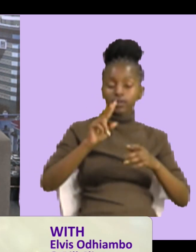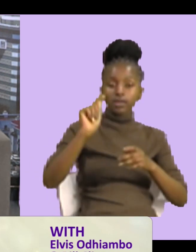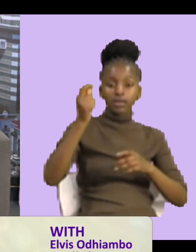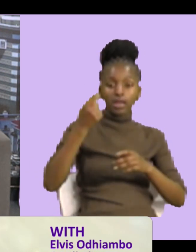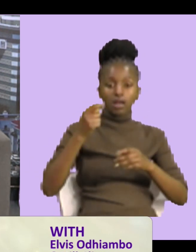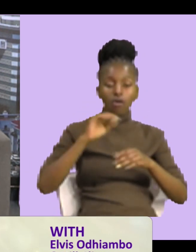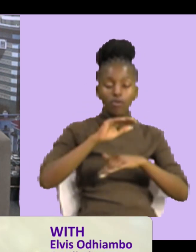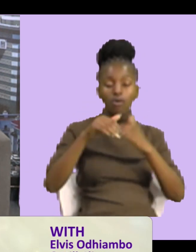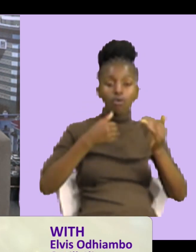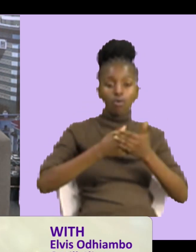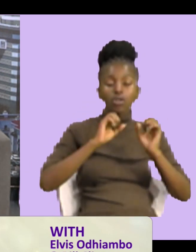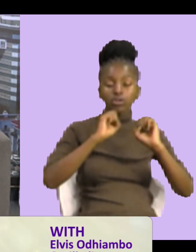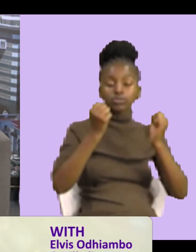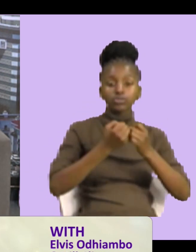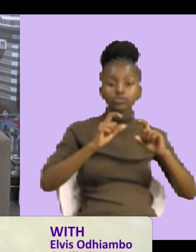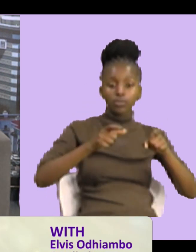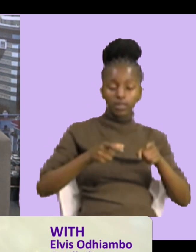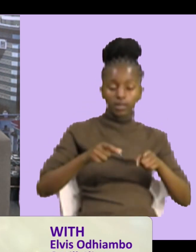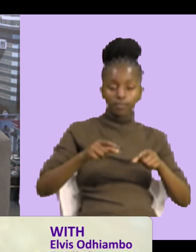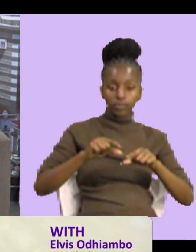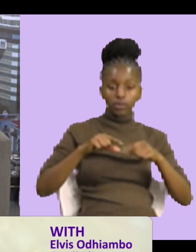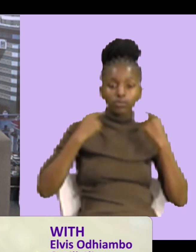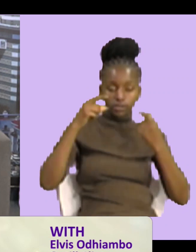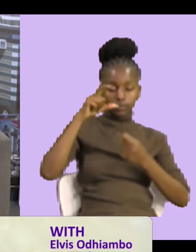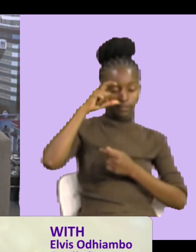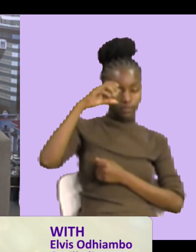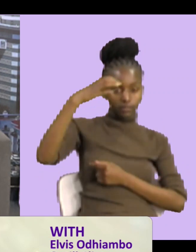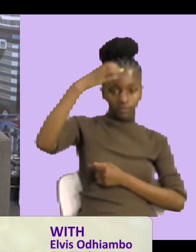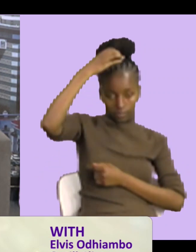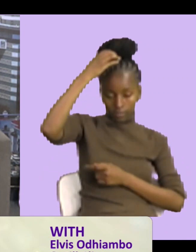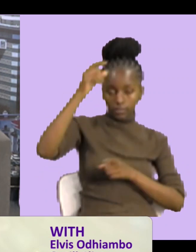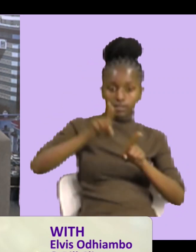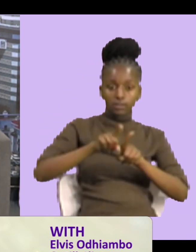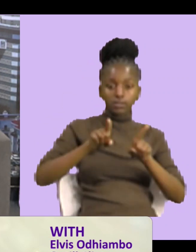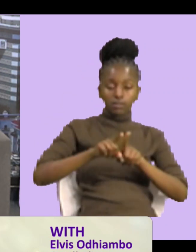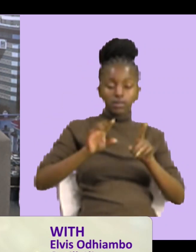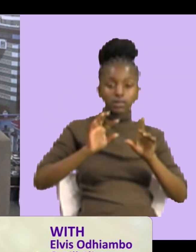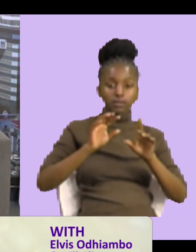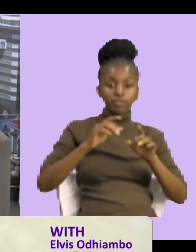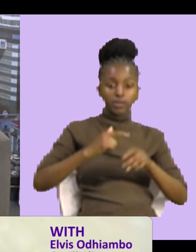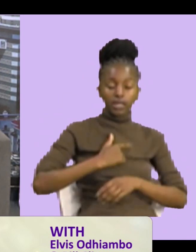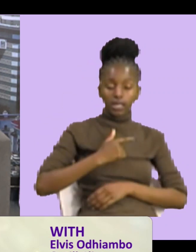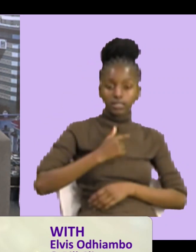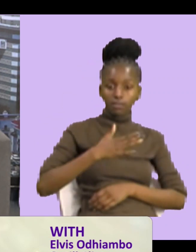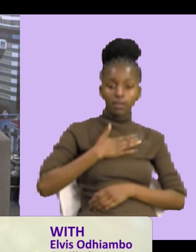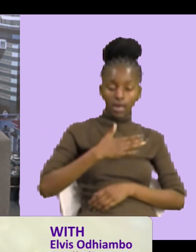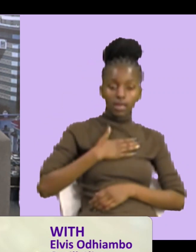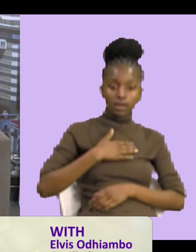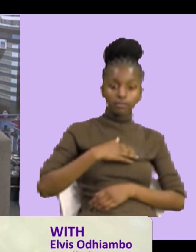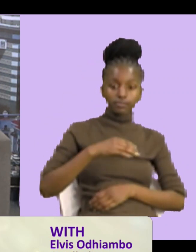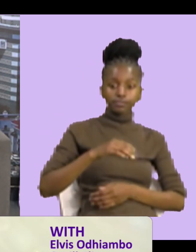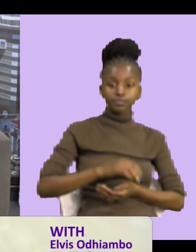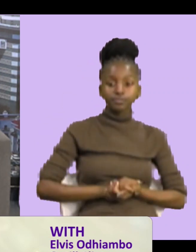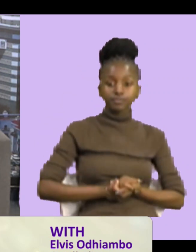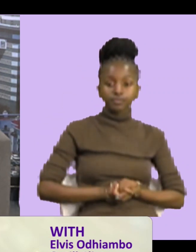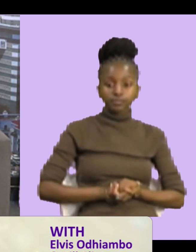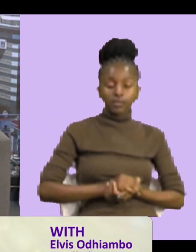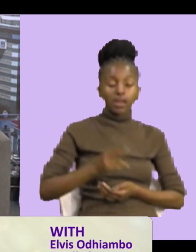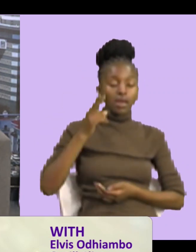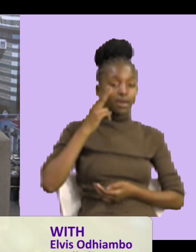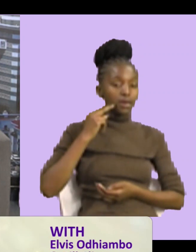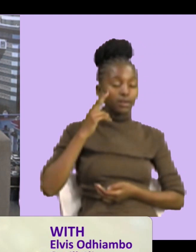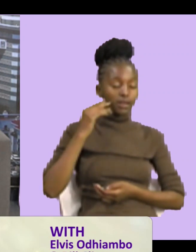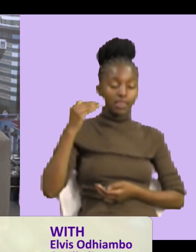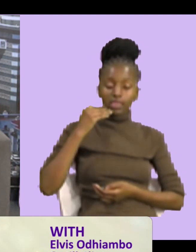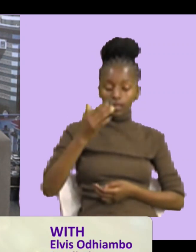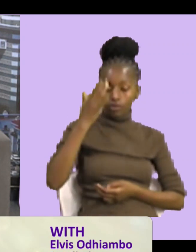media platforms. You've been with me, your host, Bill Clinton ODHIAMBO, and my guest this afternoon has been EDWIN Asante sana for making time. Thank you so